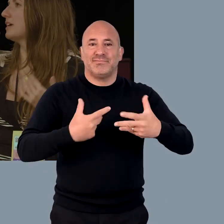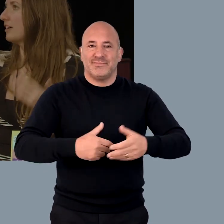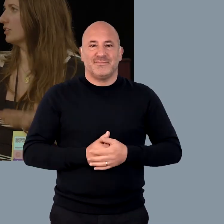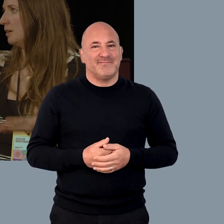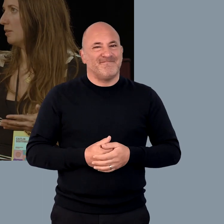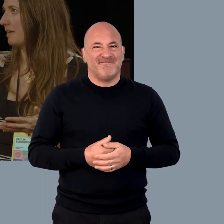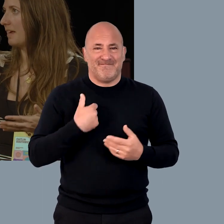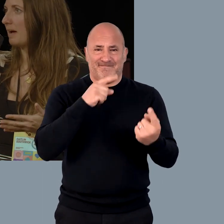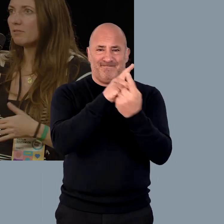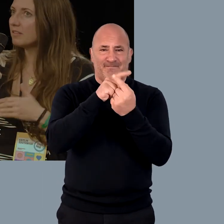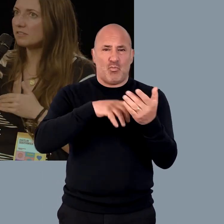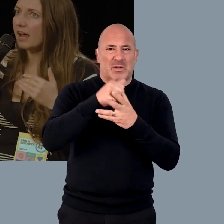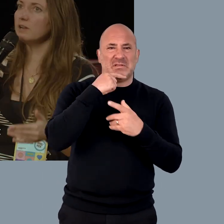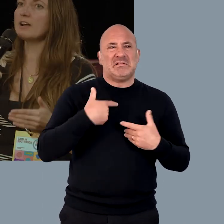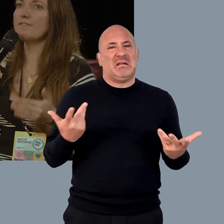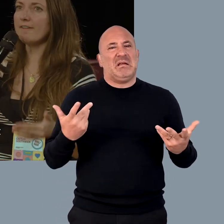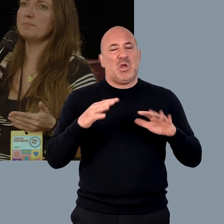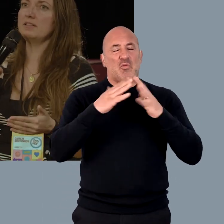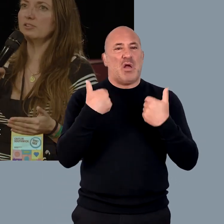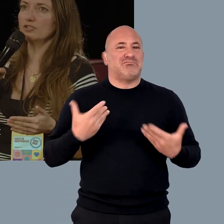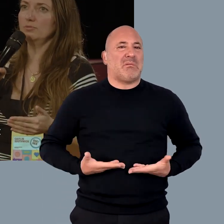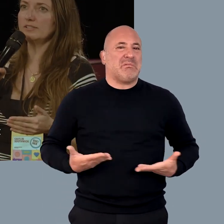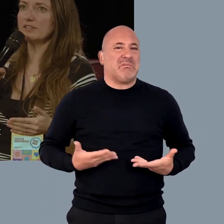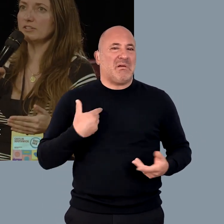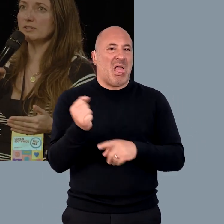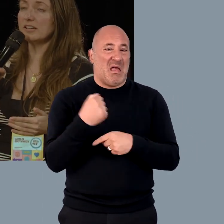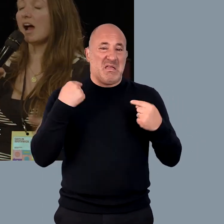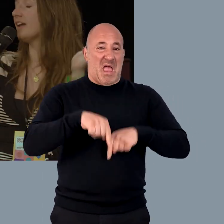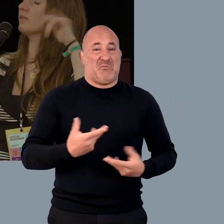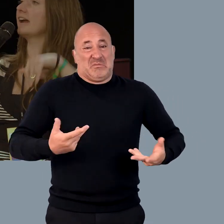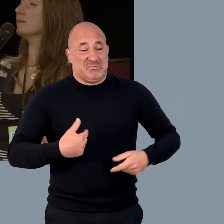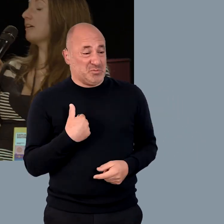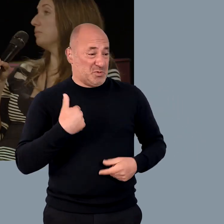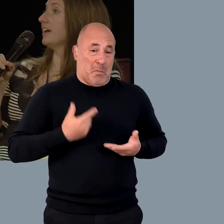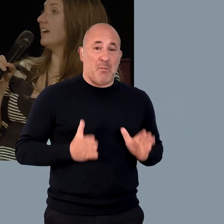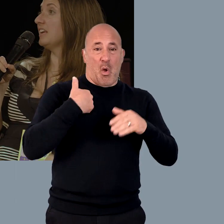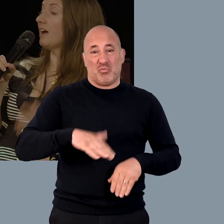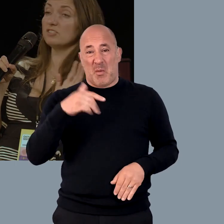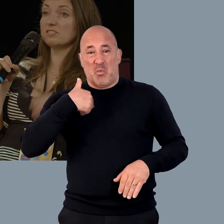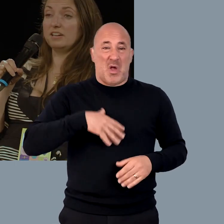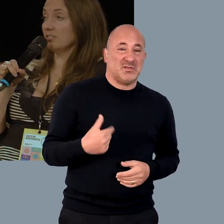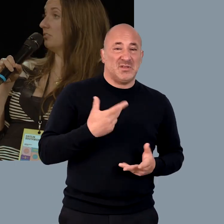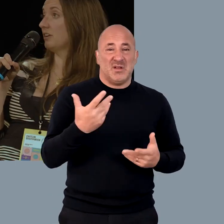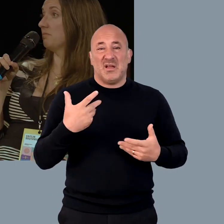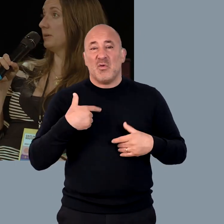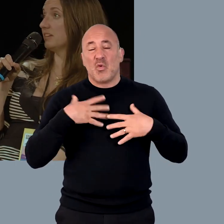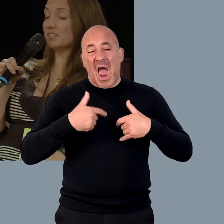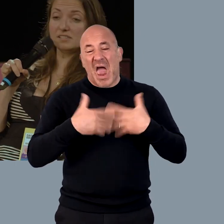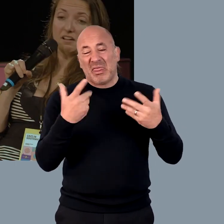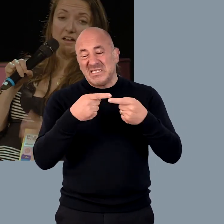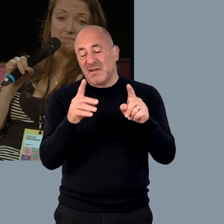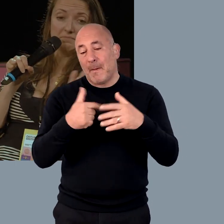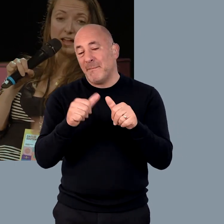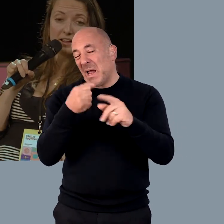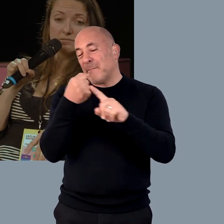be able to actually implement them. I don't think there's anyone I've ever met in the cultural sector who says, I don't care about the planet and I'm just here,